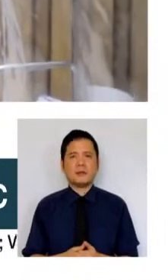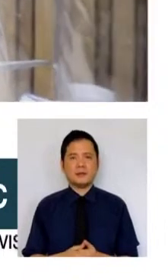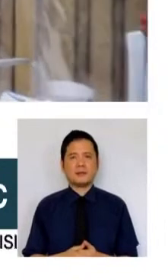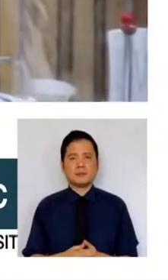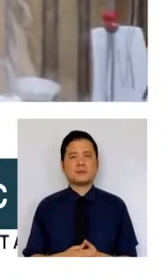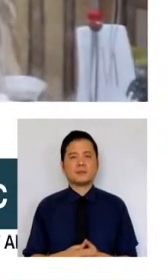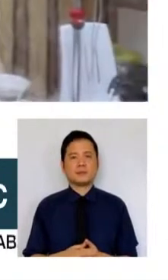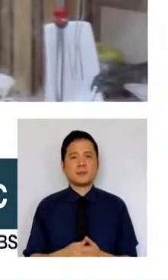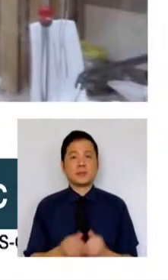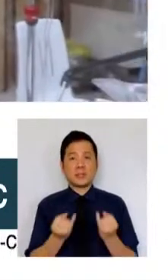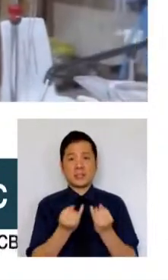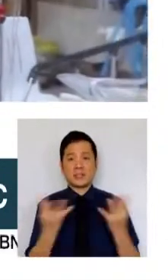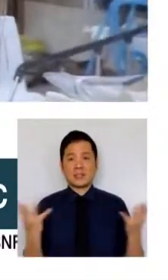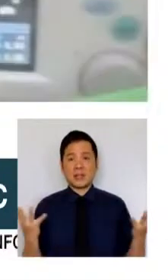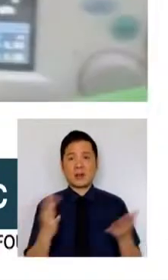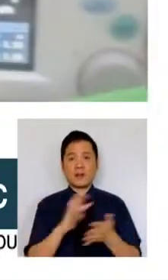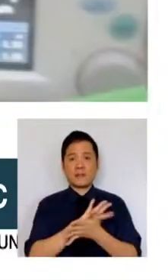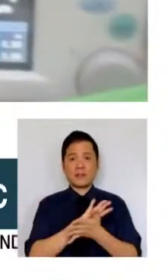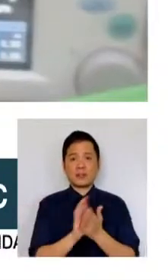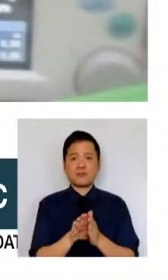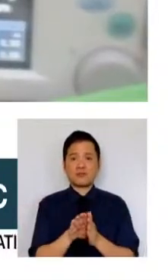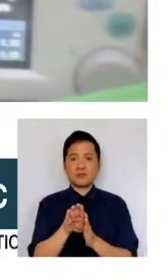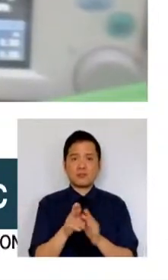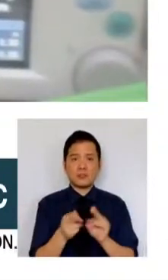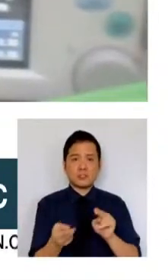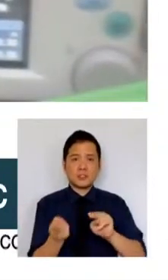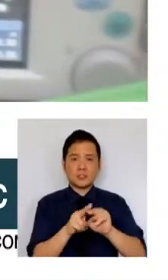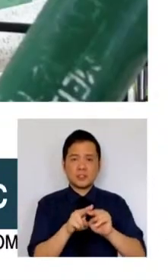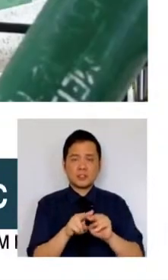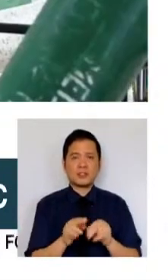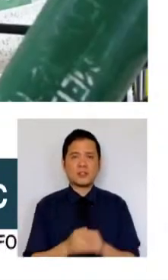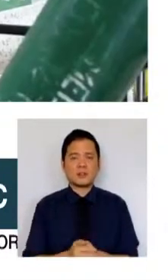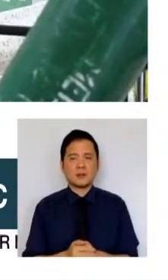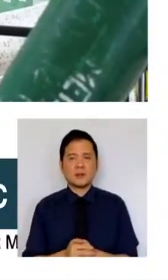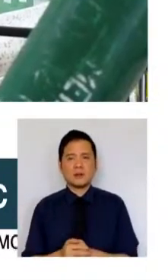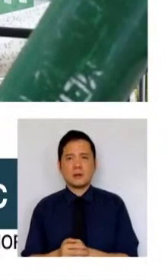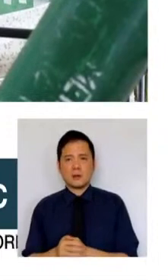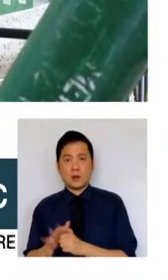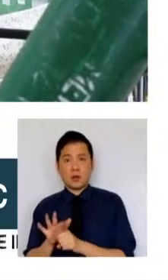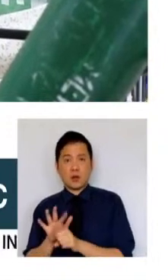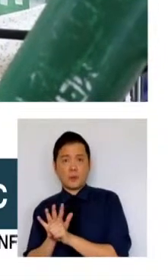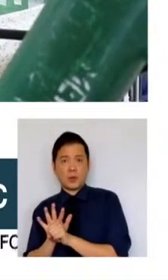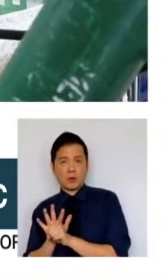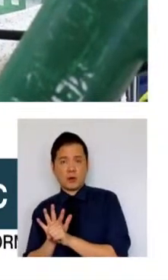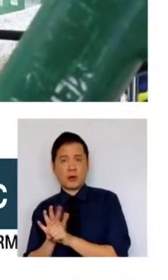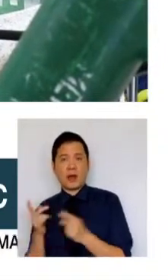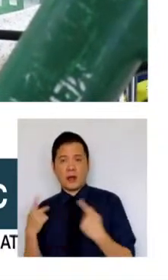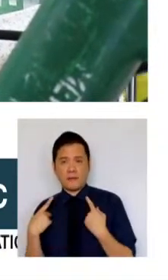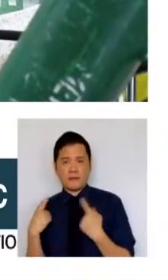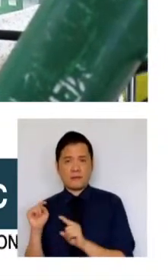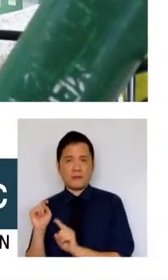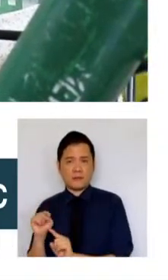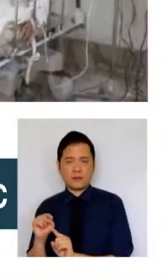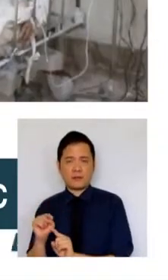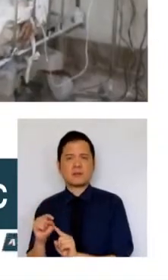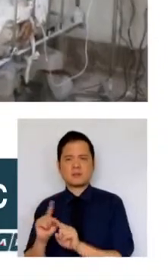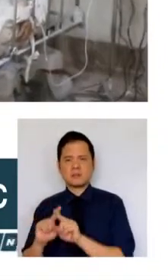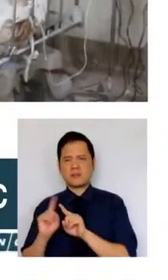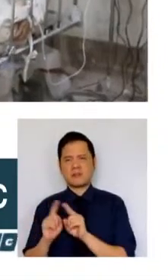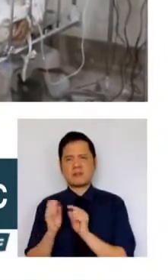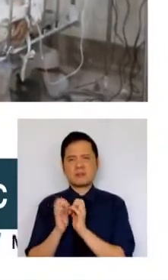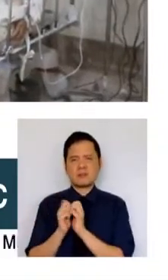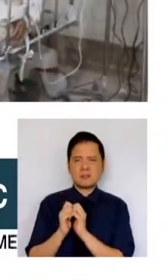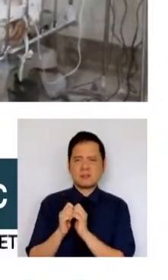and given the what we know now about this Omicron and the other likely variants,